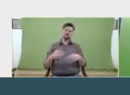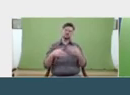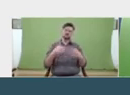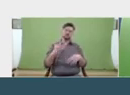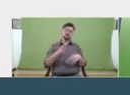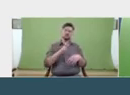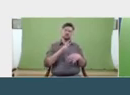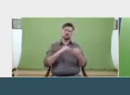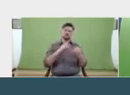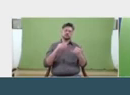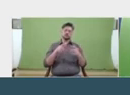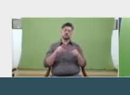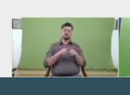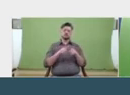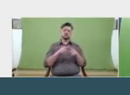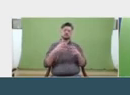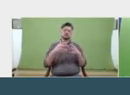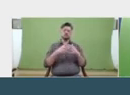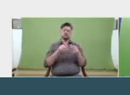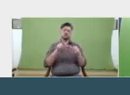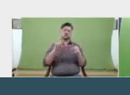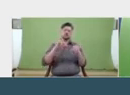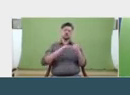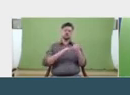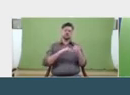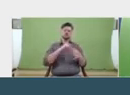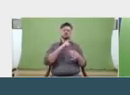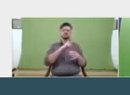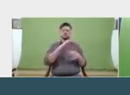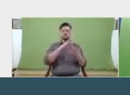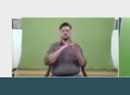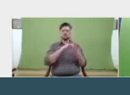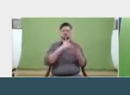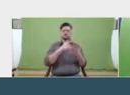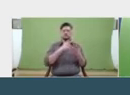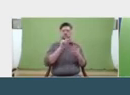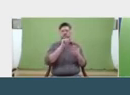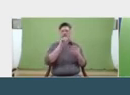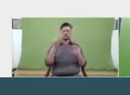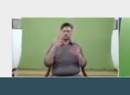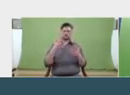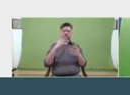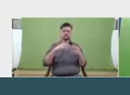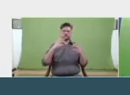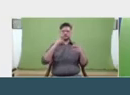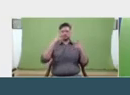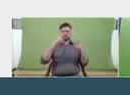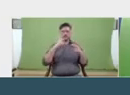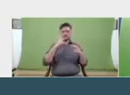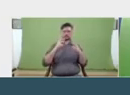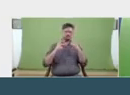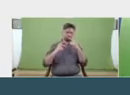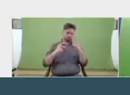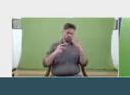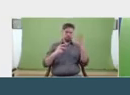this is welsh okay i won't try to pronounce it you see this saw okay first word second word is john and the third word